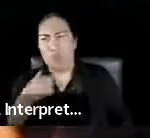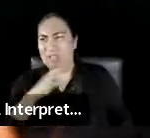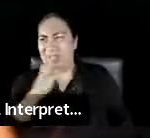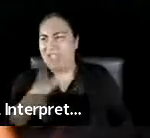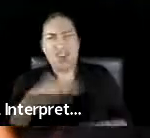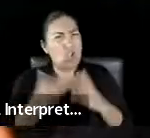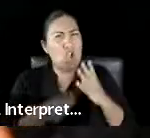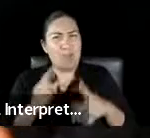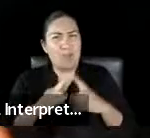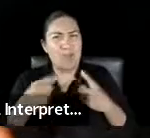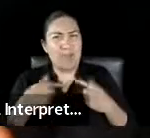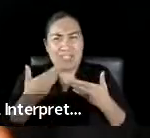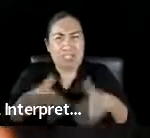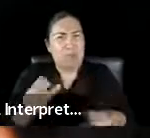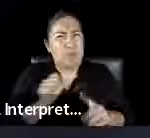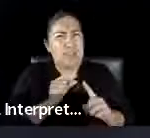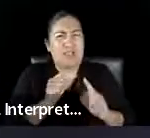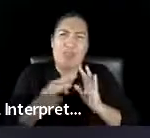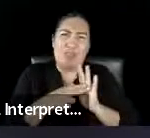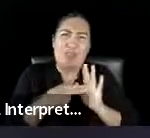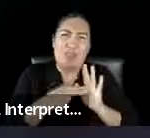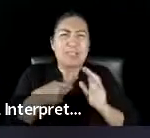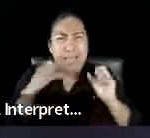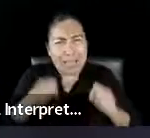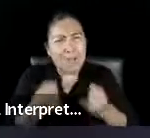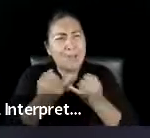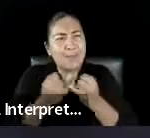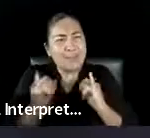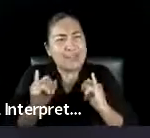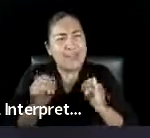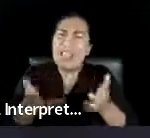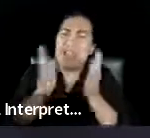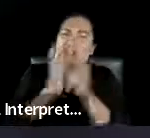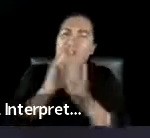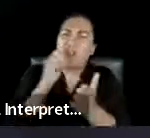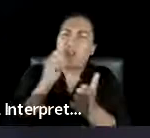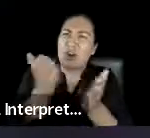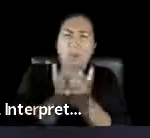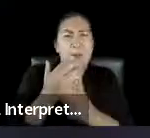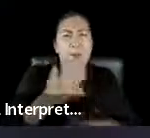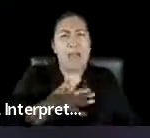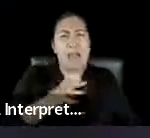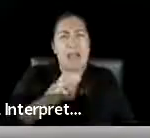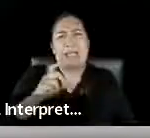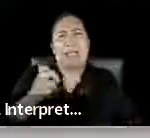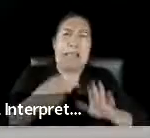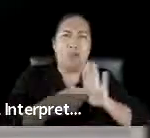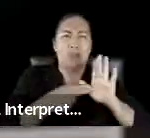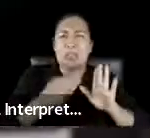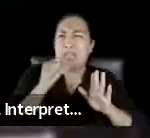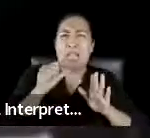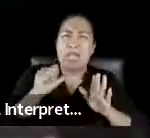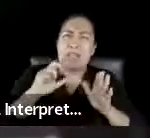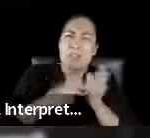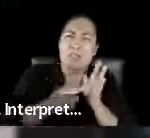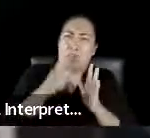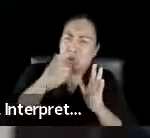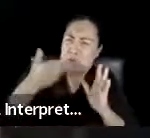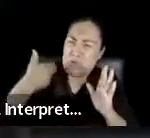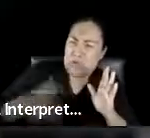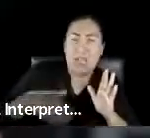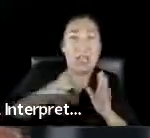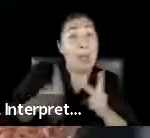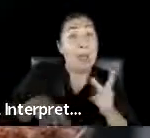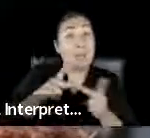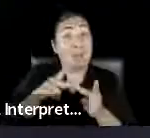lost myself in the labels. I can be independent and ask for help. My diagnosis doesn't define me, no more than being a perfect student